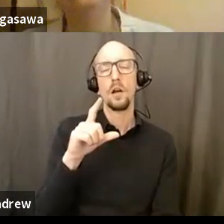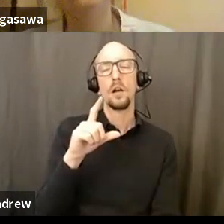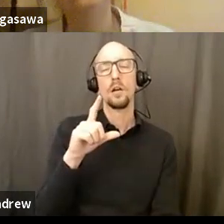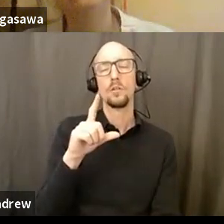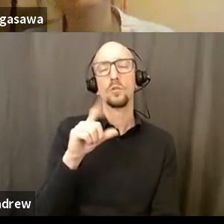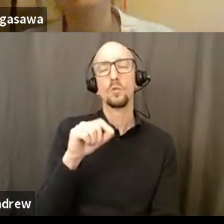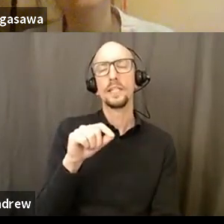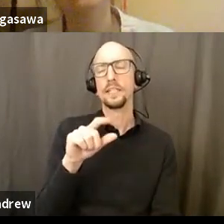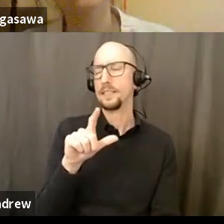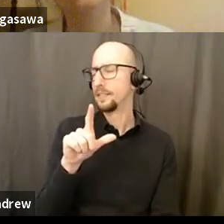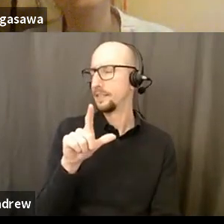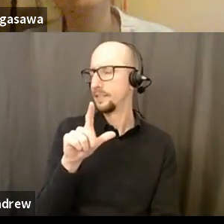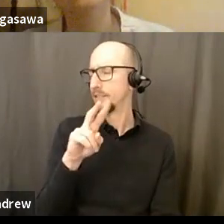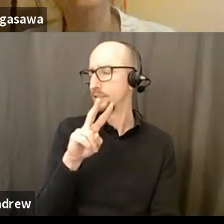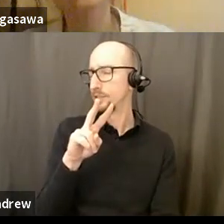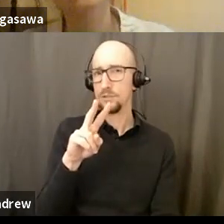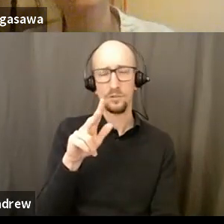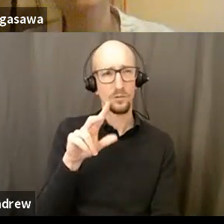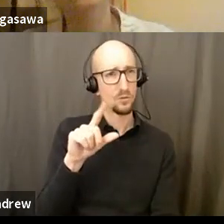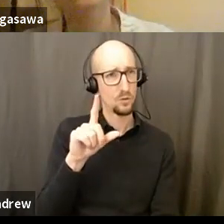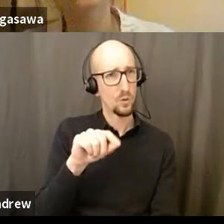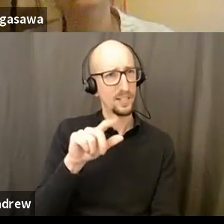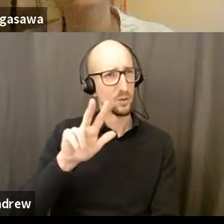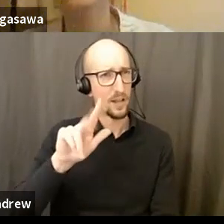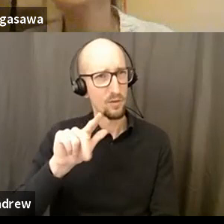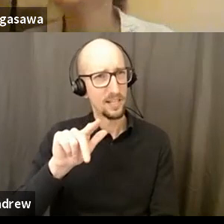what will it be? School year 23, 24,